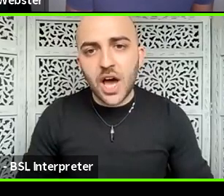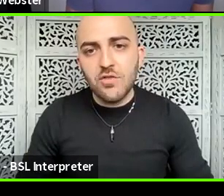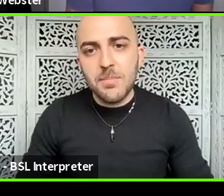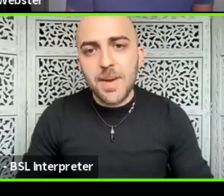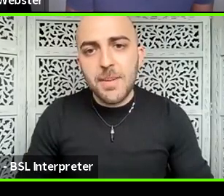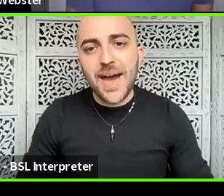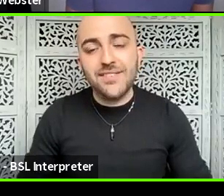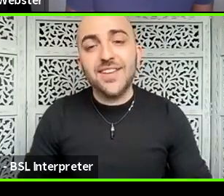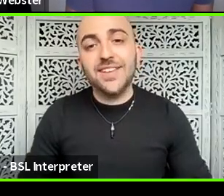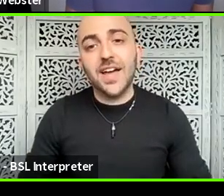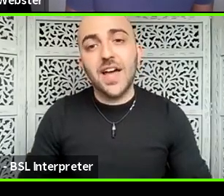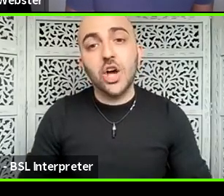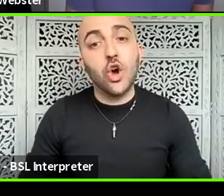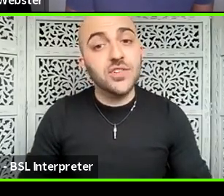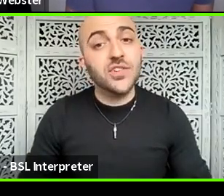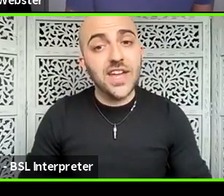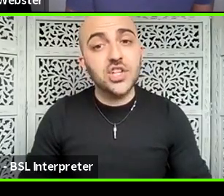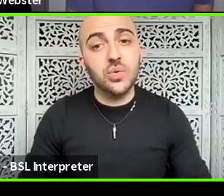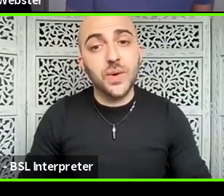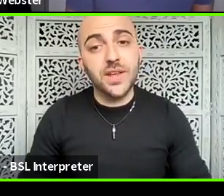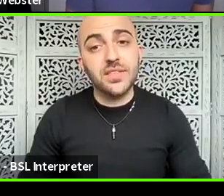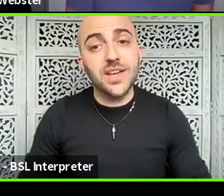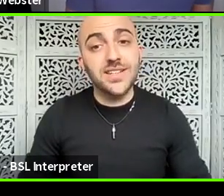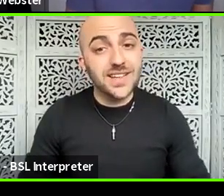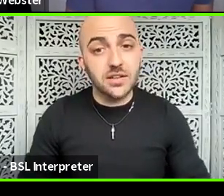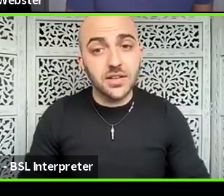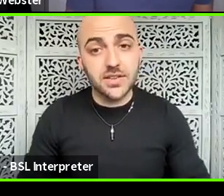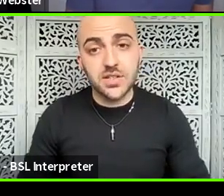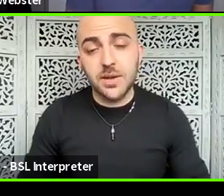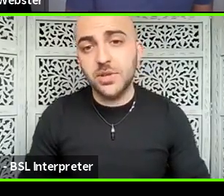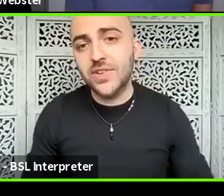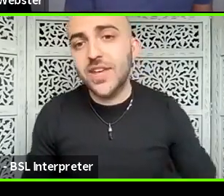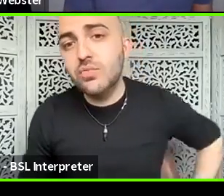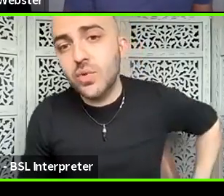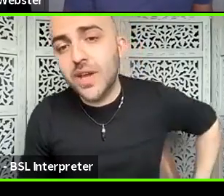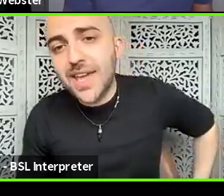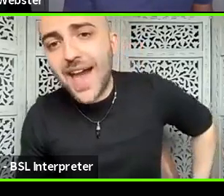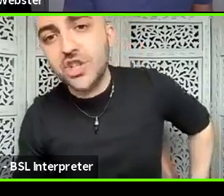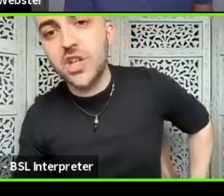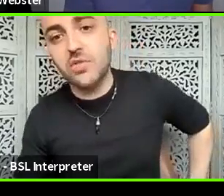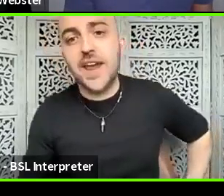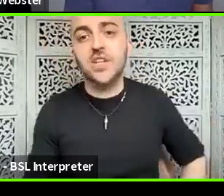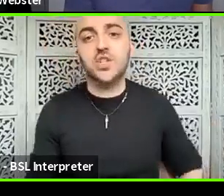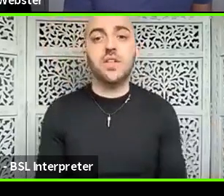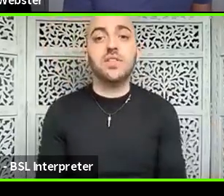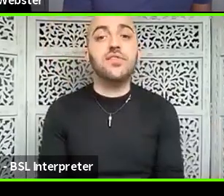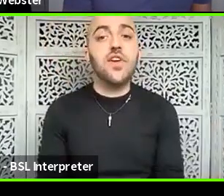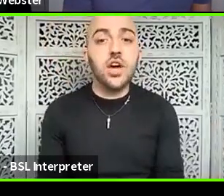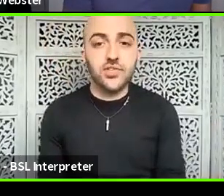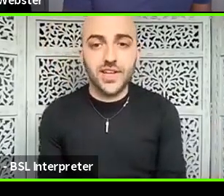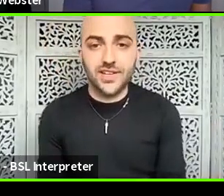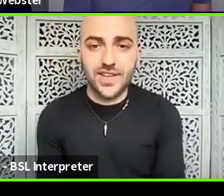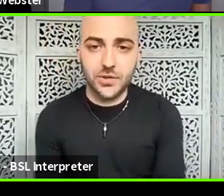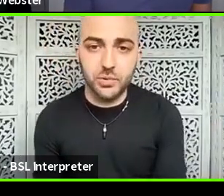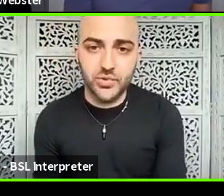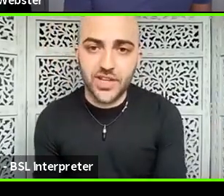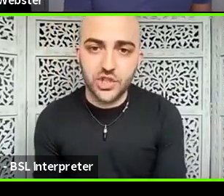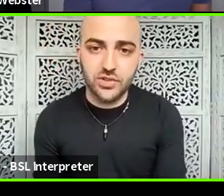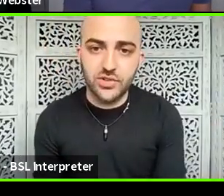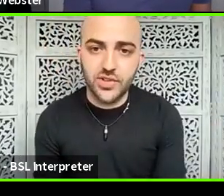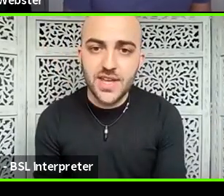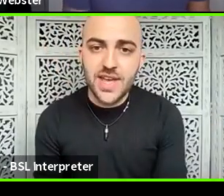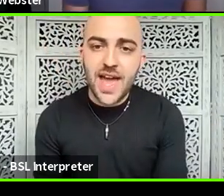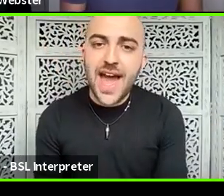And I remember having a conversation with Adeel at the time because he actually arranged one of the first